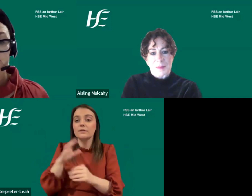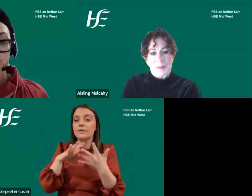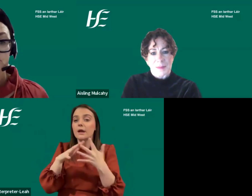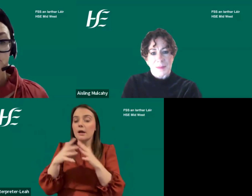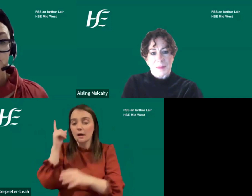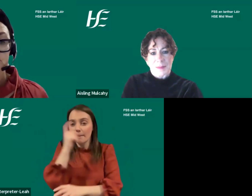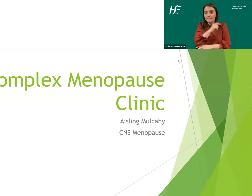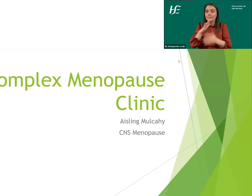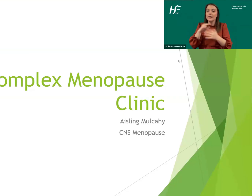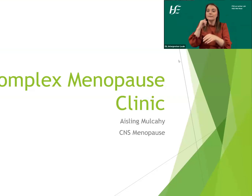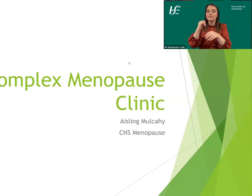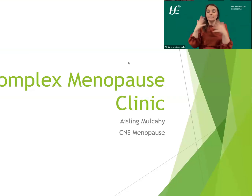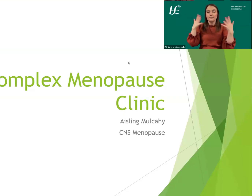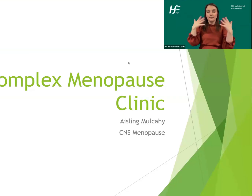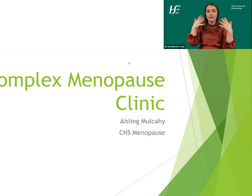Clinic.